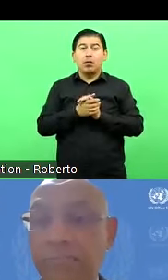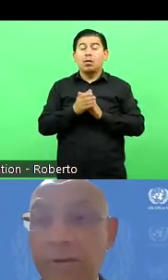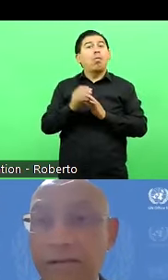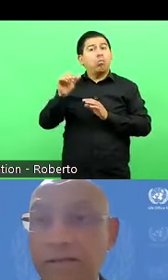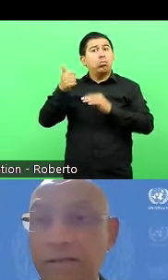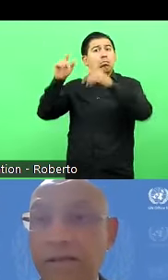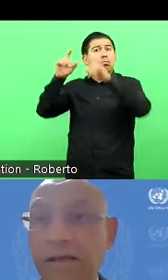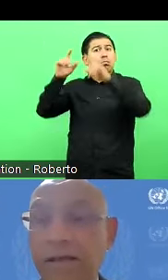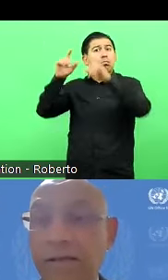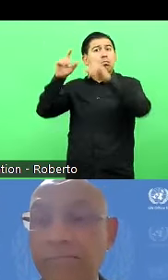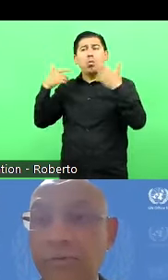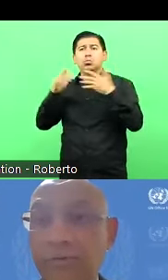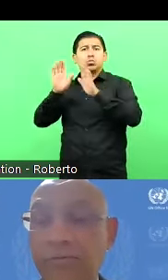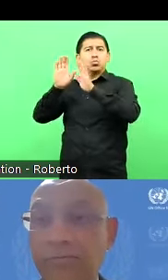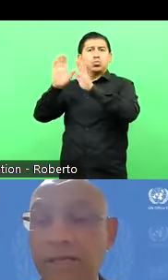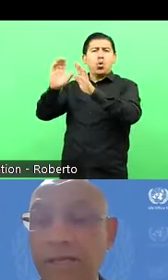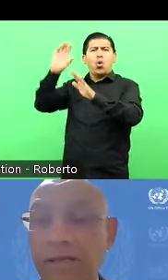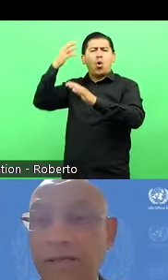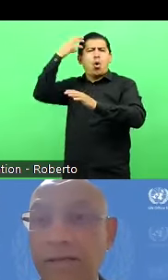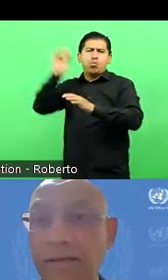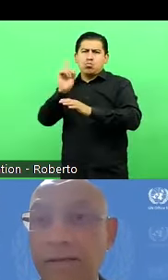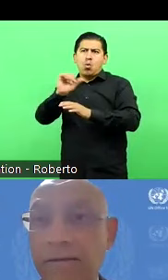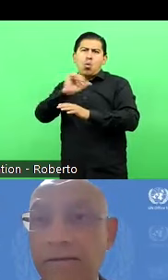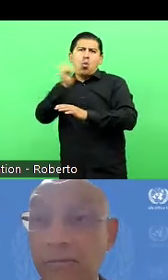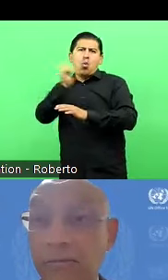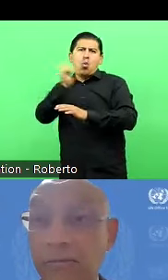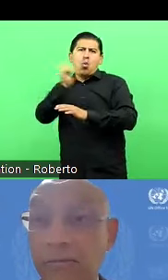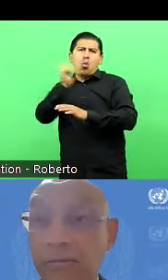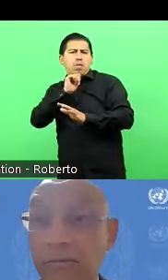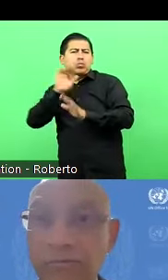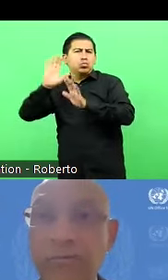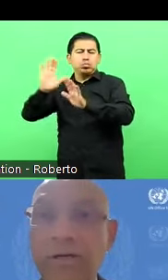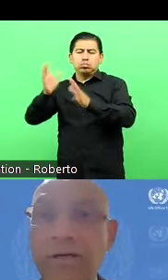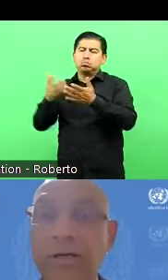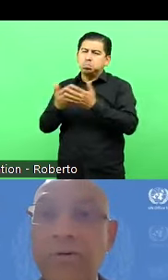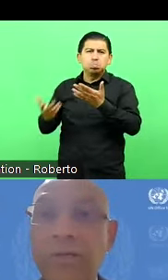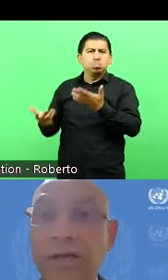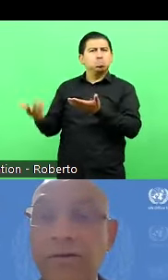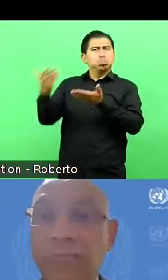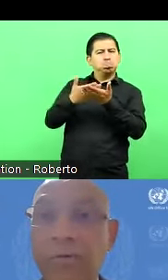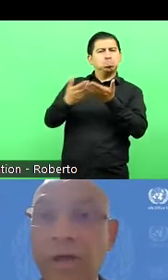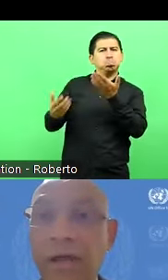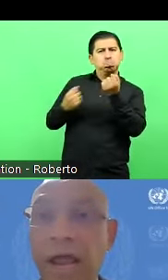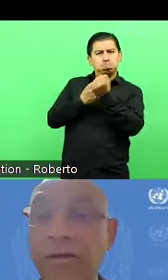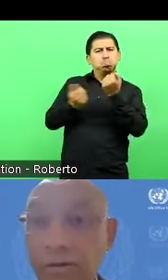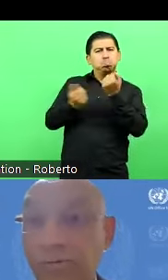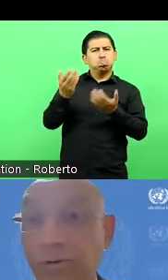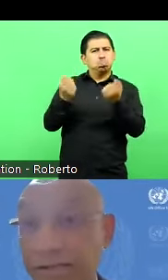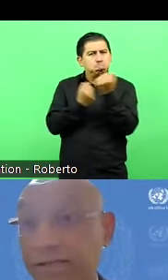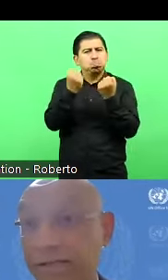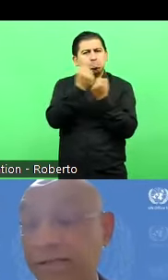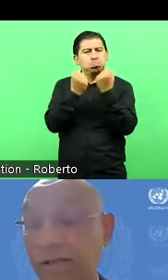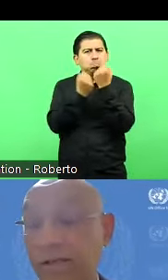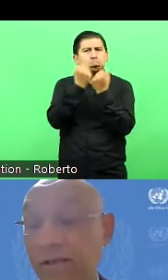entities, plus those from the universities around the world, which are, and also